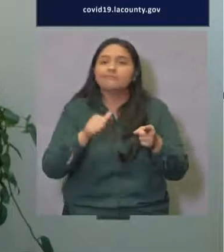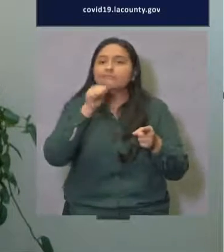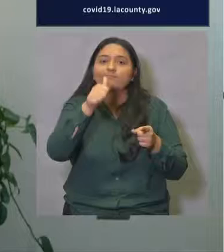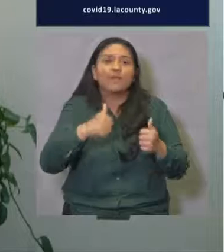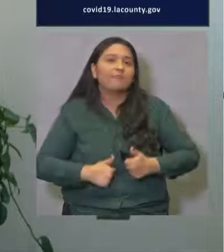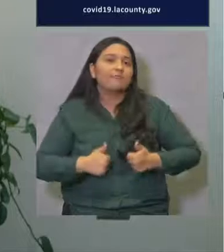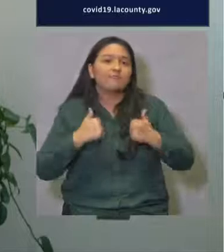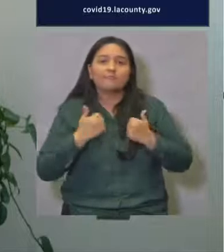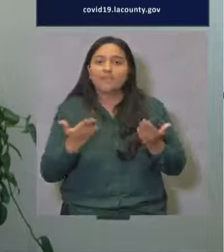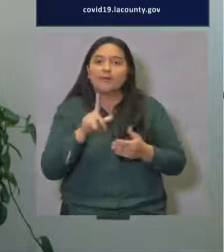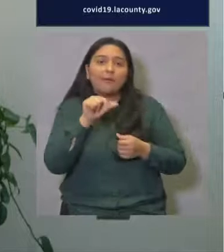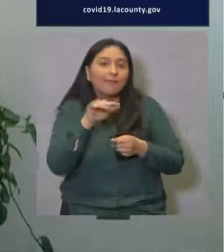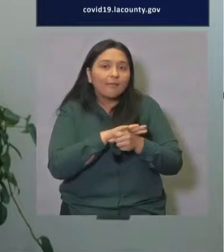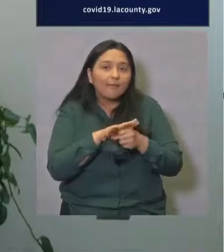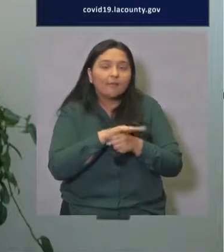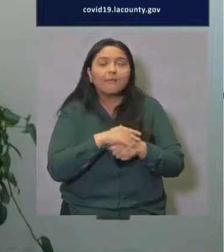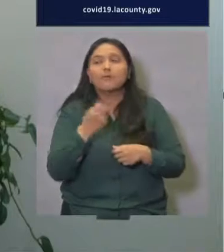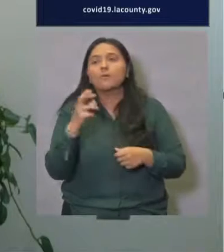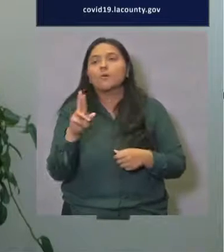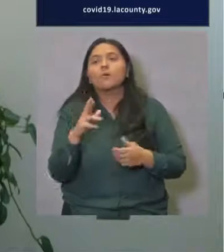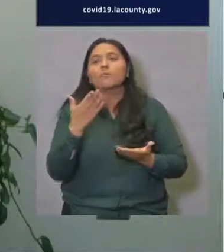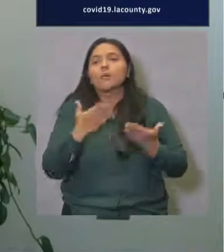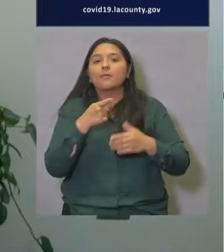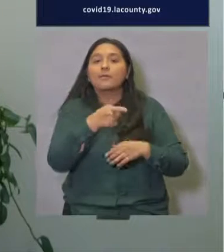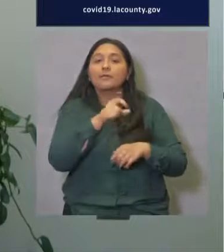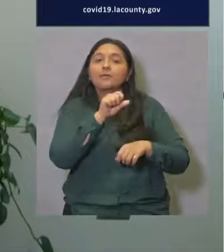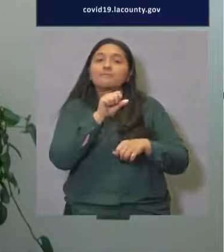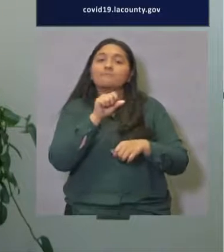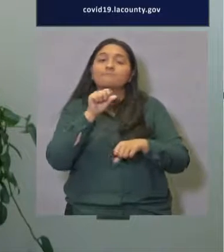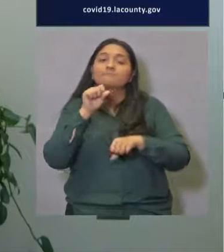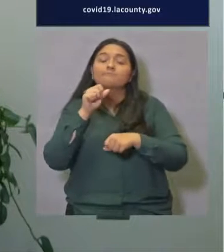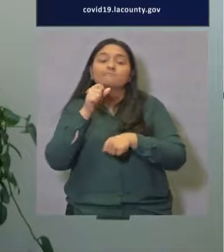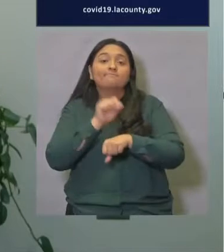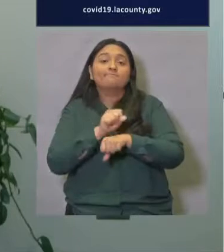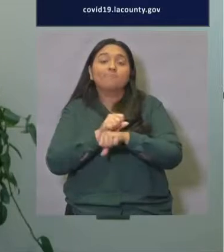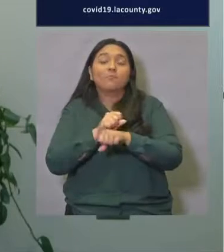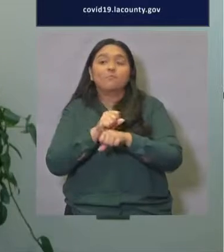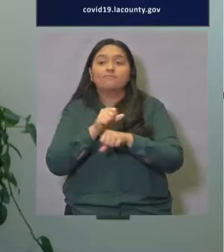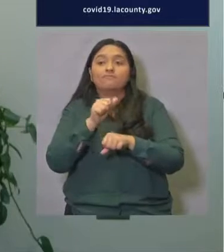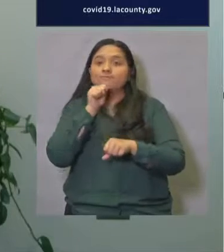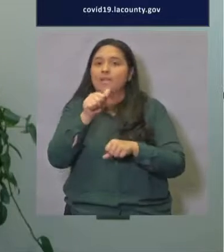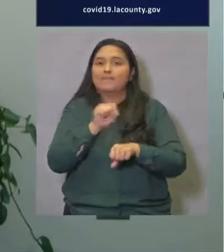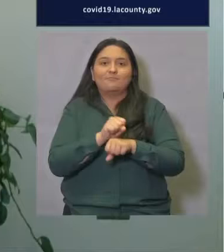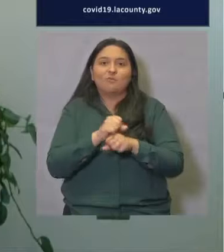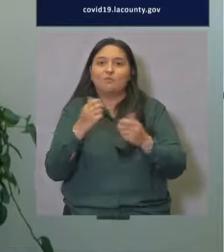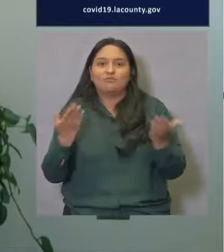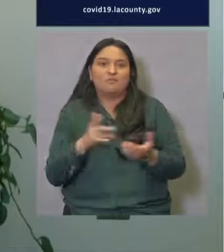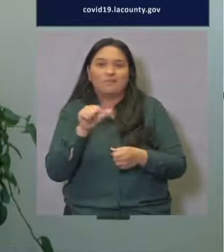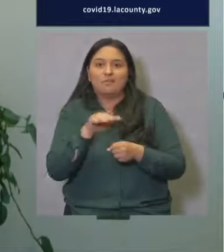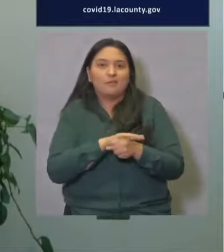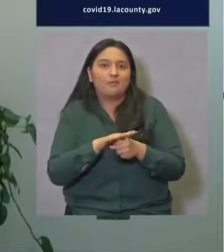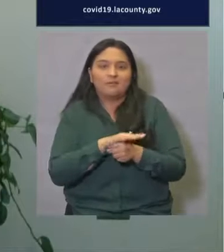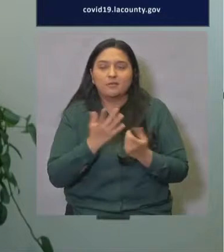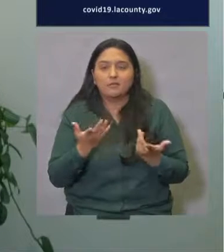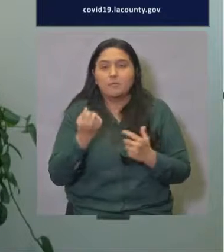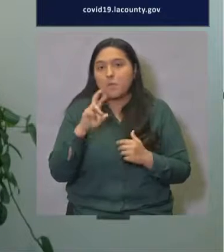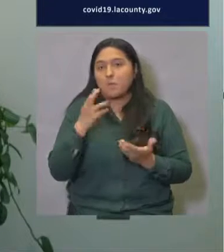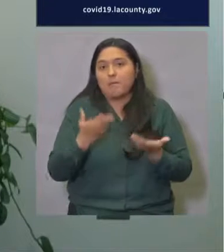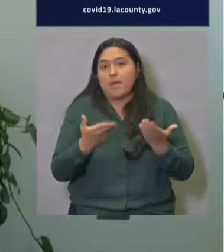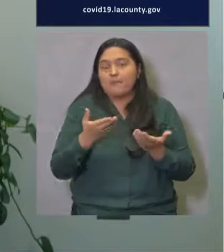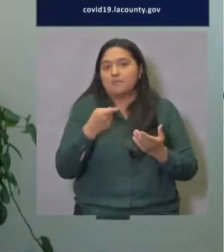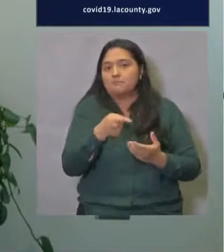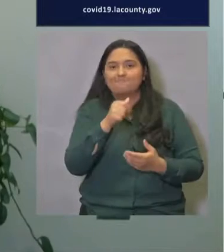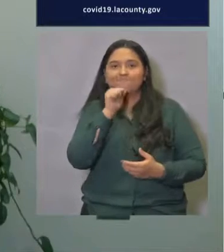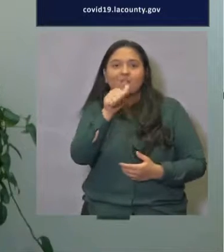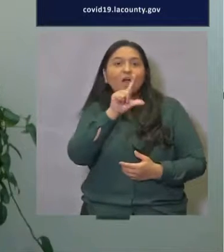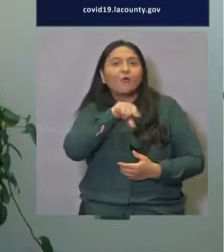non-resident and a worker that doesn't work here or live here, or in fact, they're just not in any of the